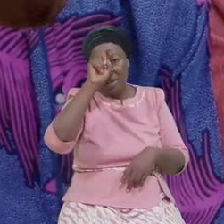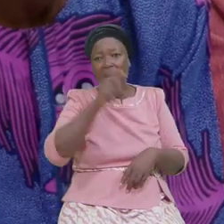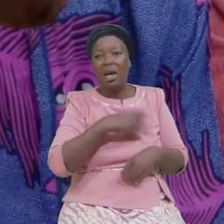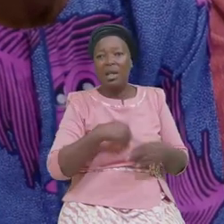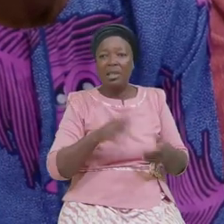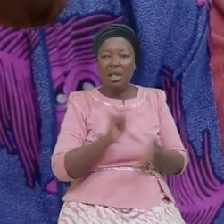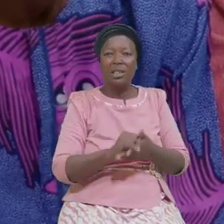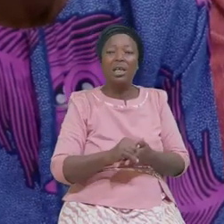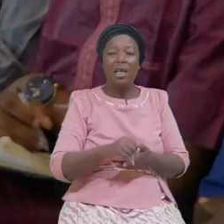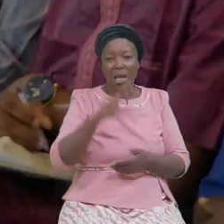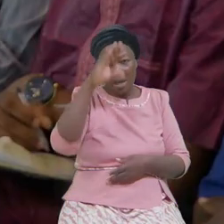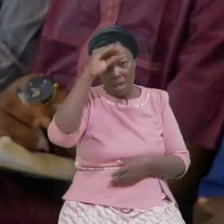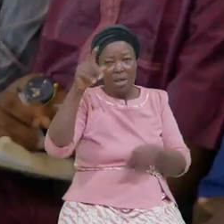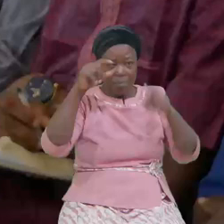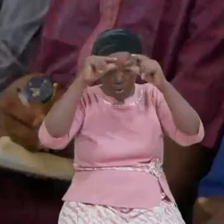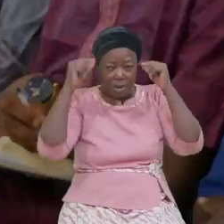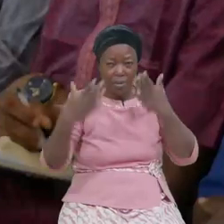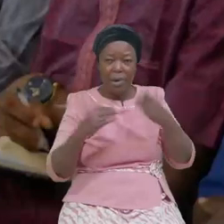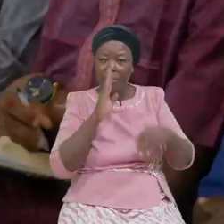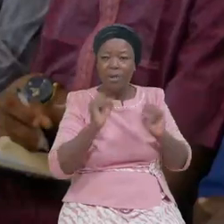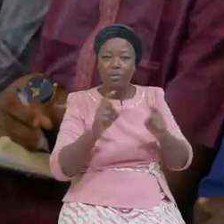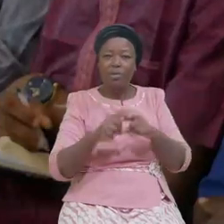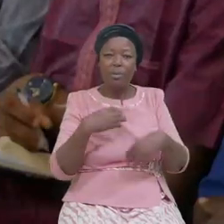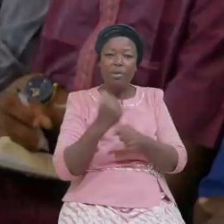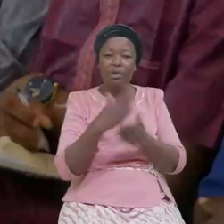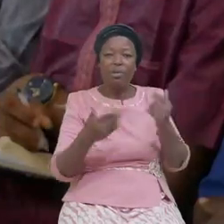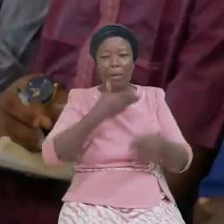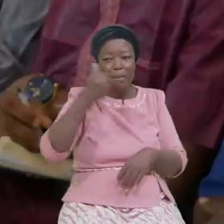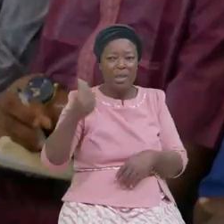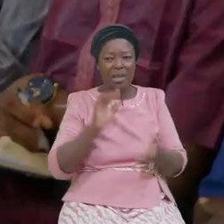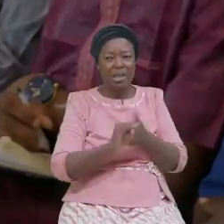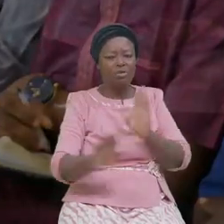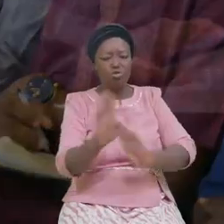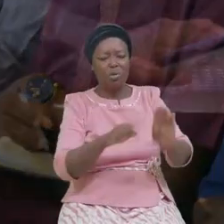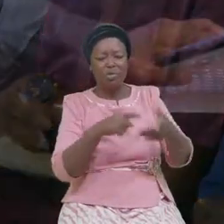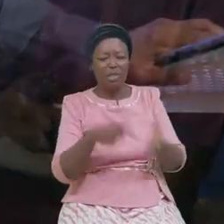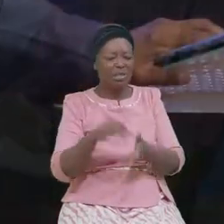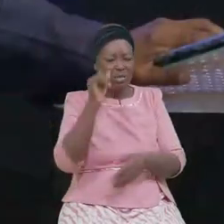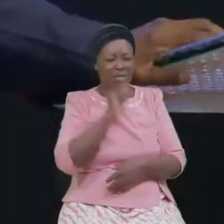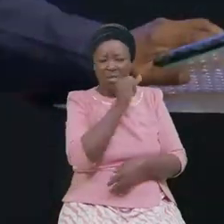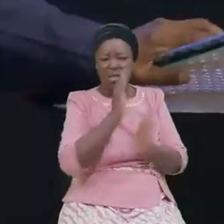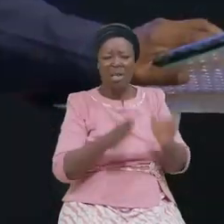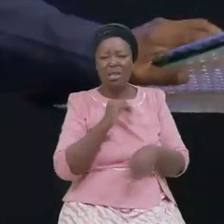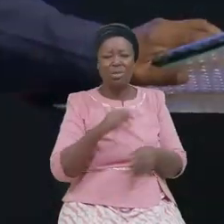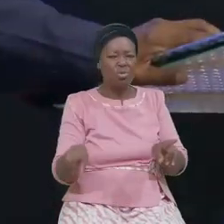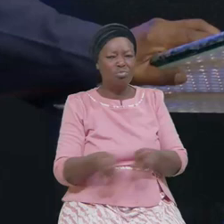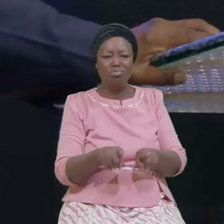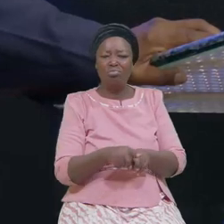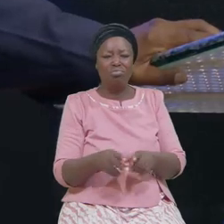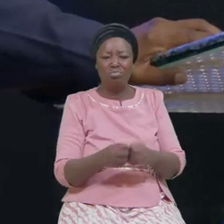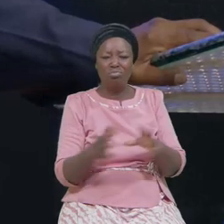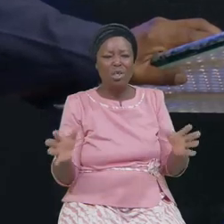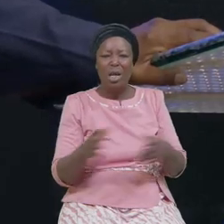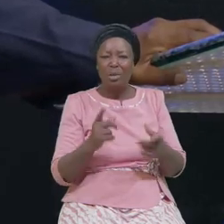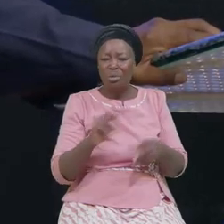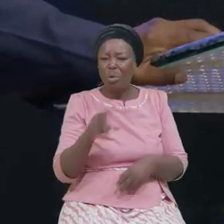to make something better there. The trouble of these Israelites, the trouble is too much. No